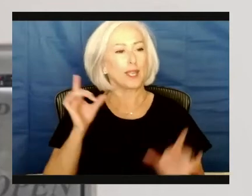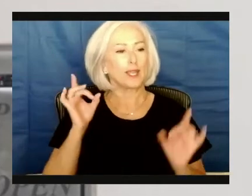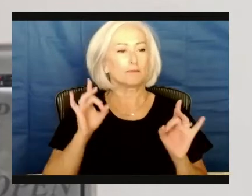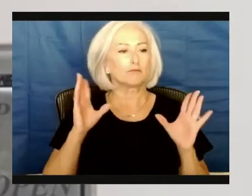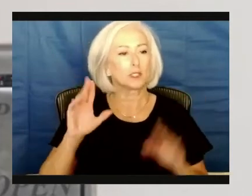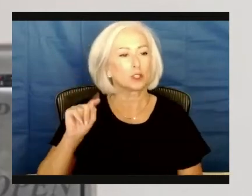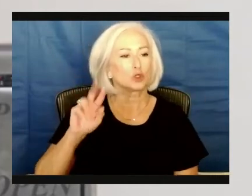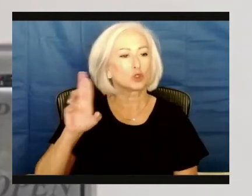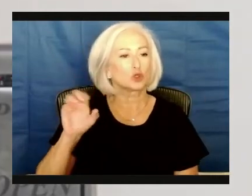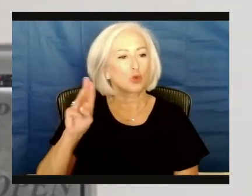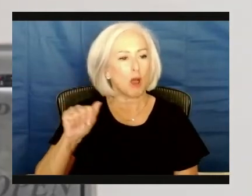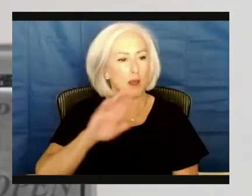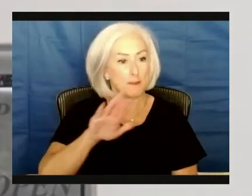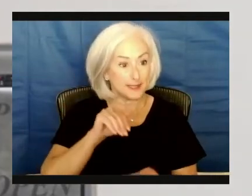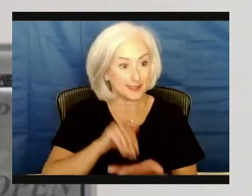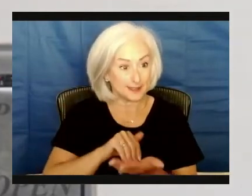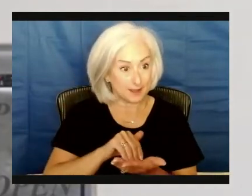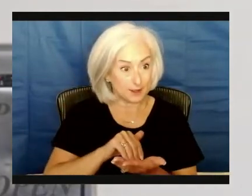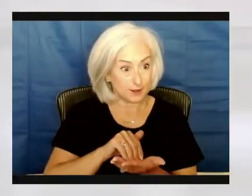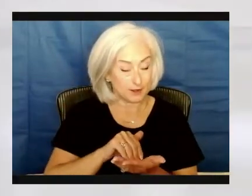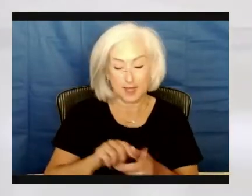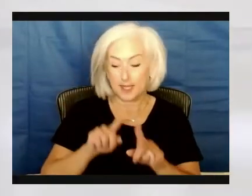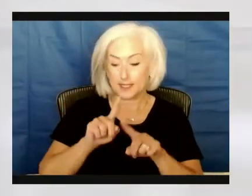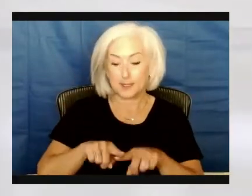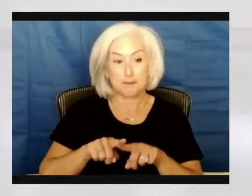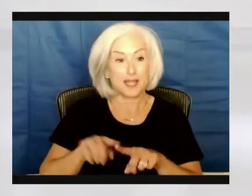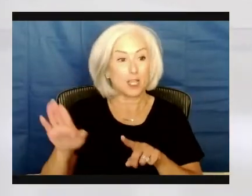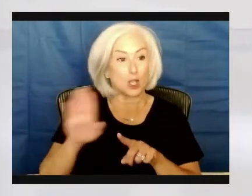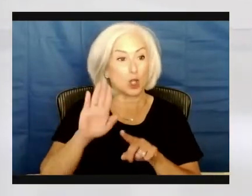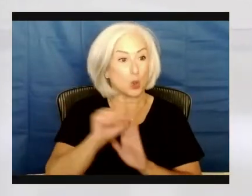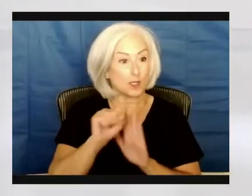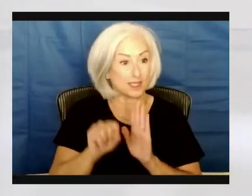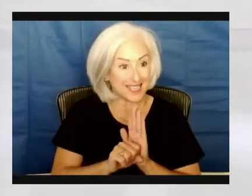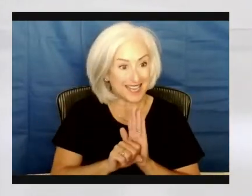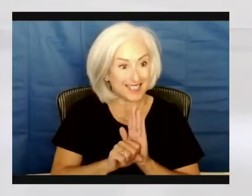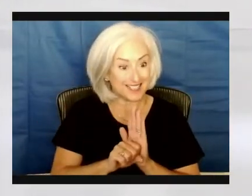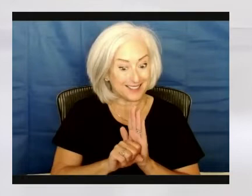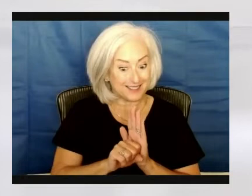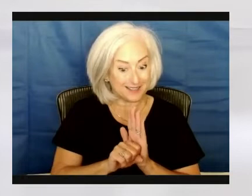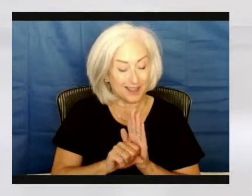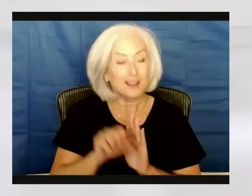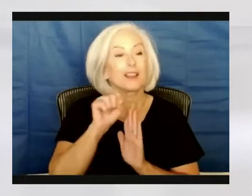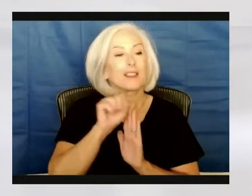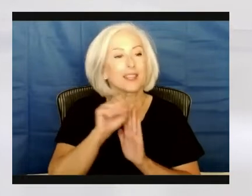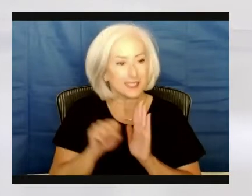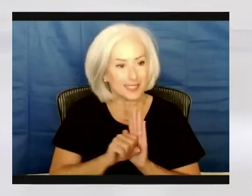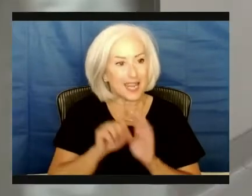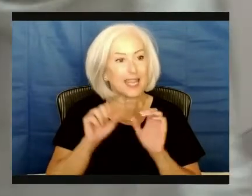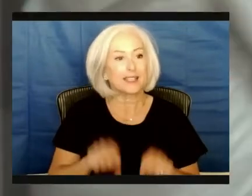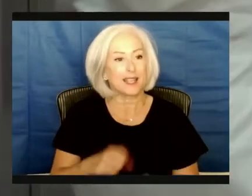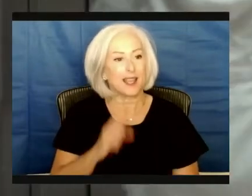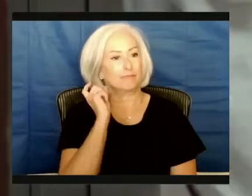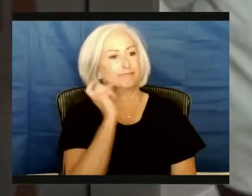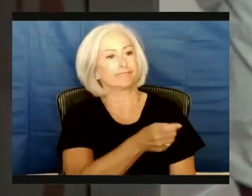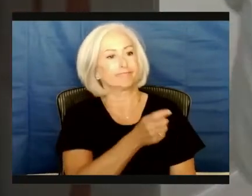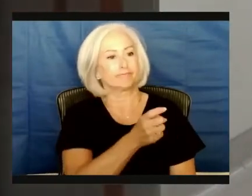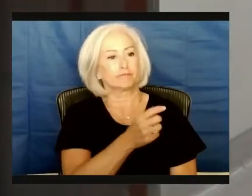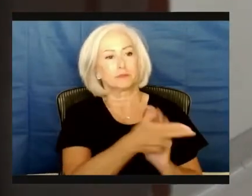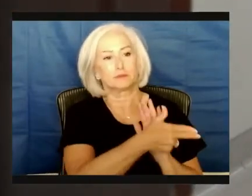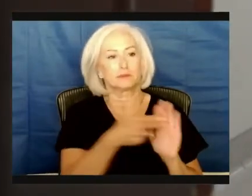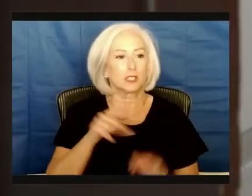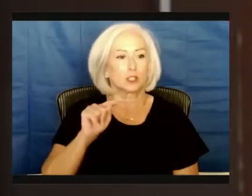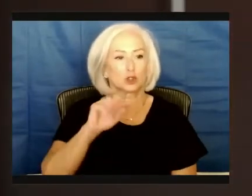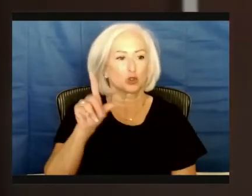in, your state can designate you as a trauma center. And in Kansas, we have verification, and